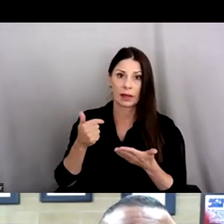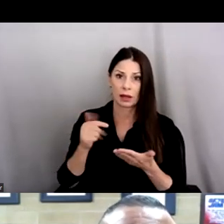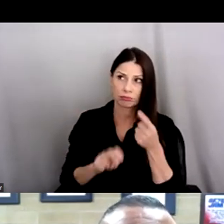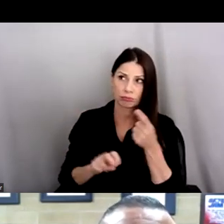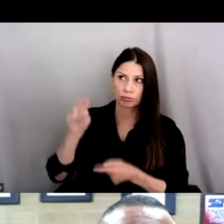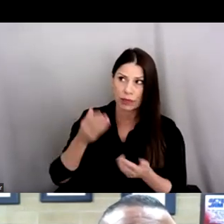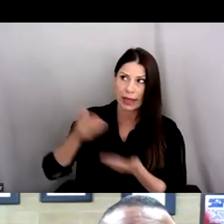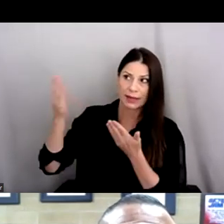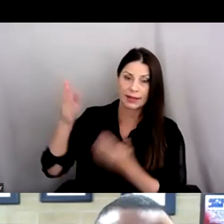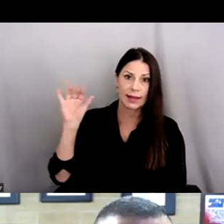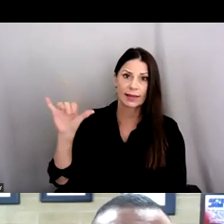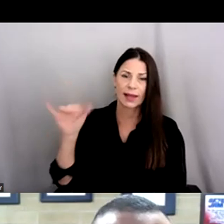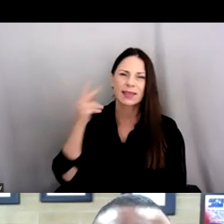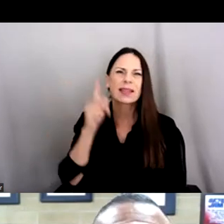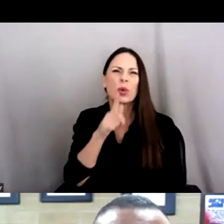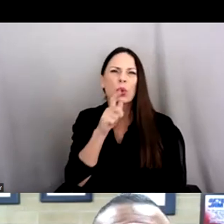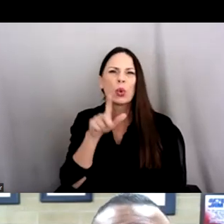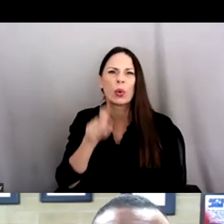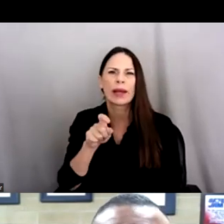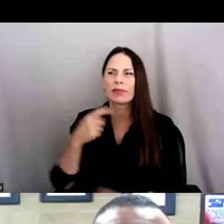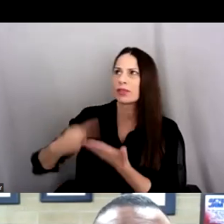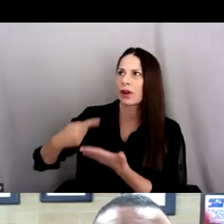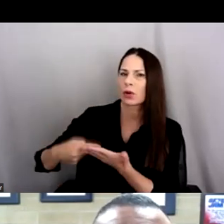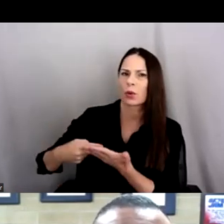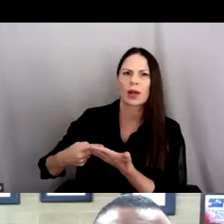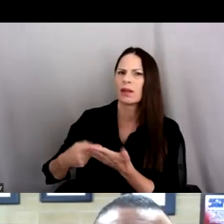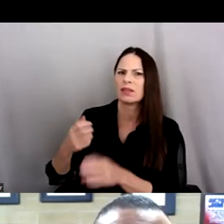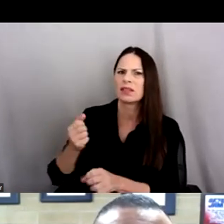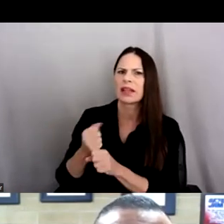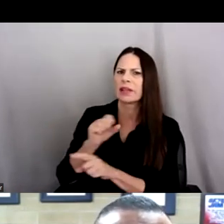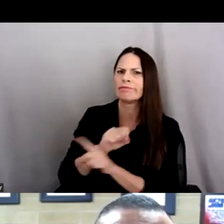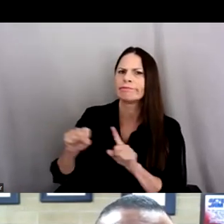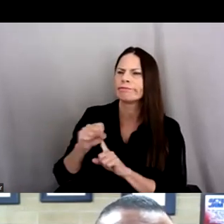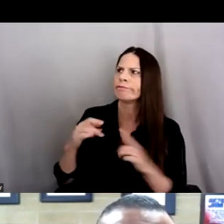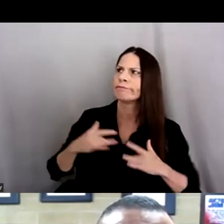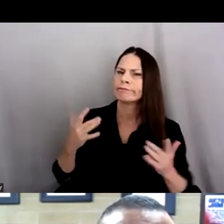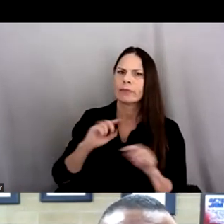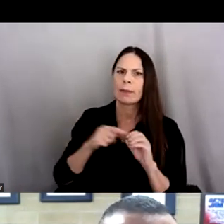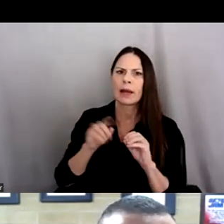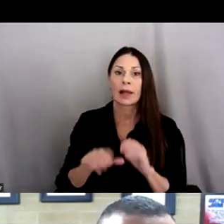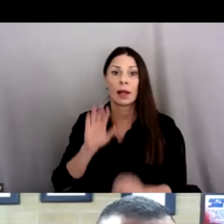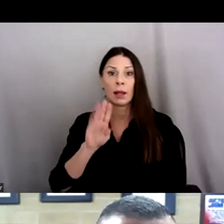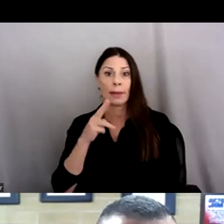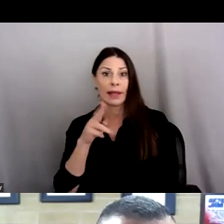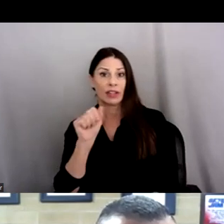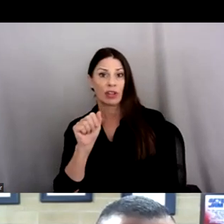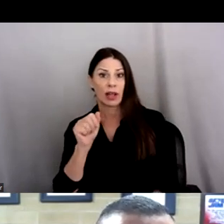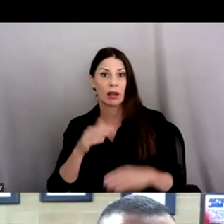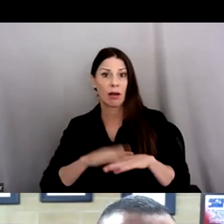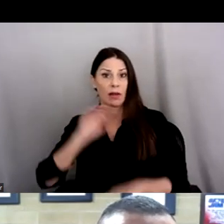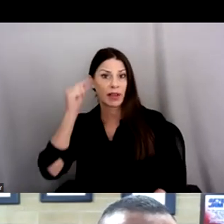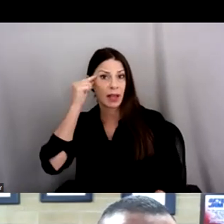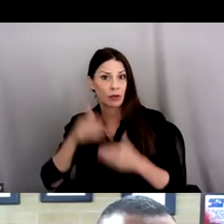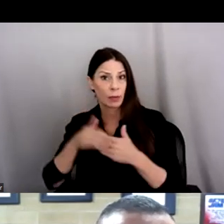see who we need to talk to about getting a status of those things. I know the BHA on the government side needs to close out the fiscal